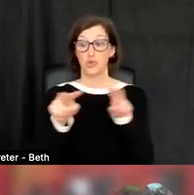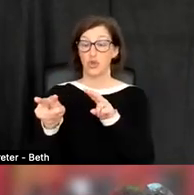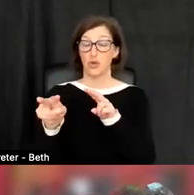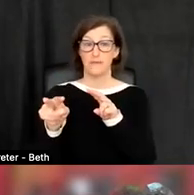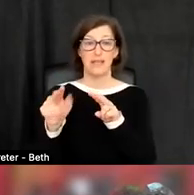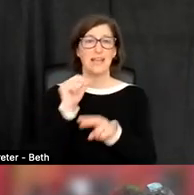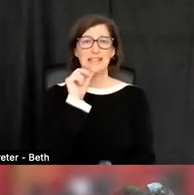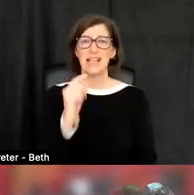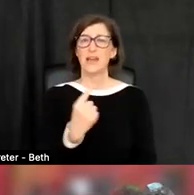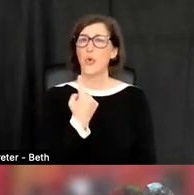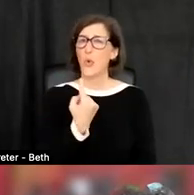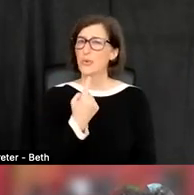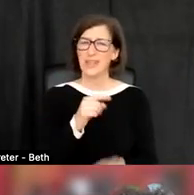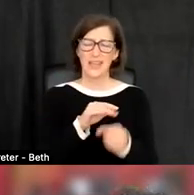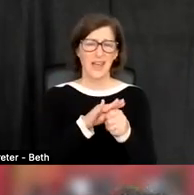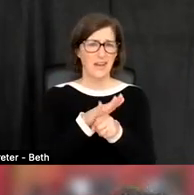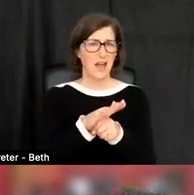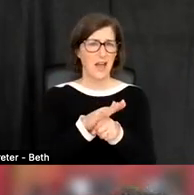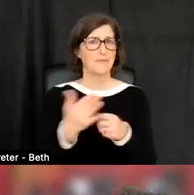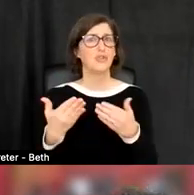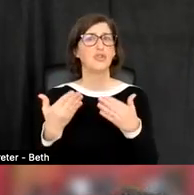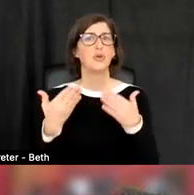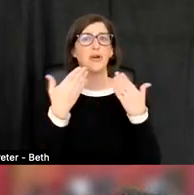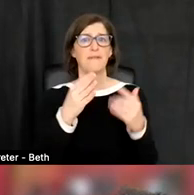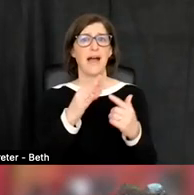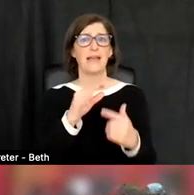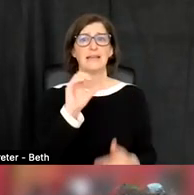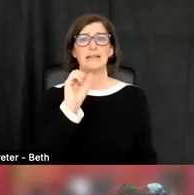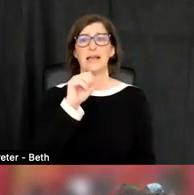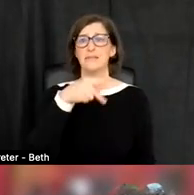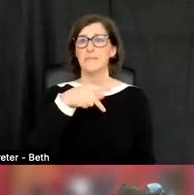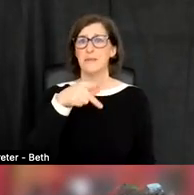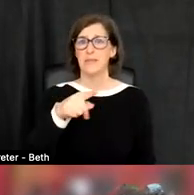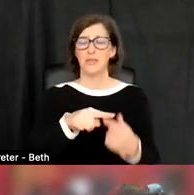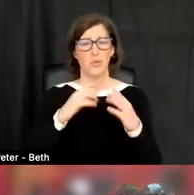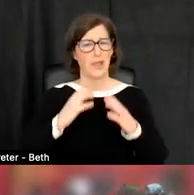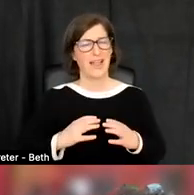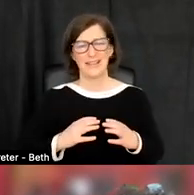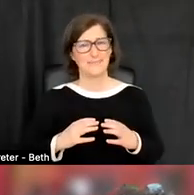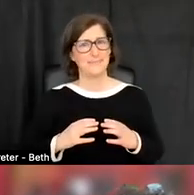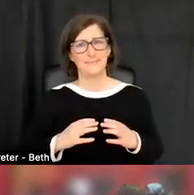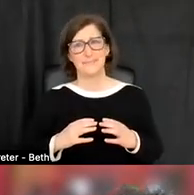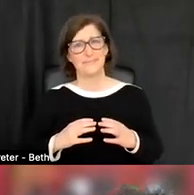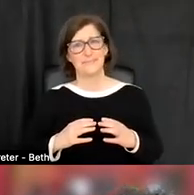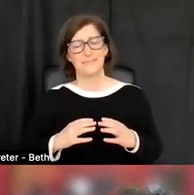not only enough to provide specialized services to the clients. So we've come up with a